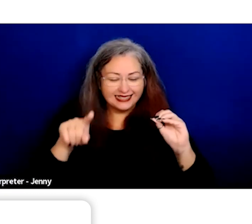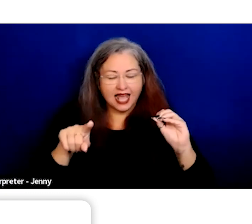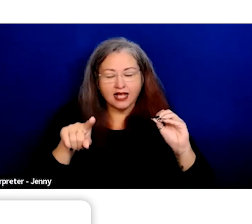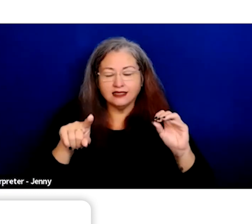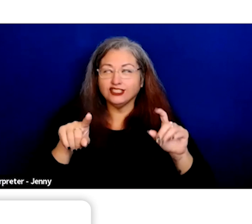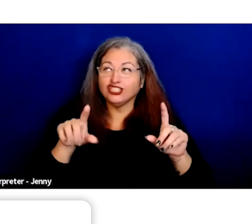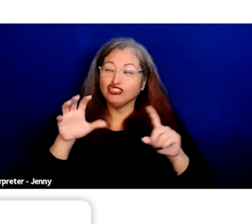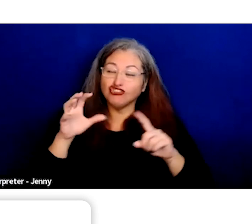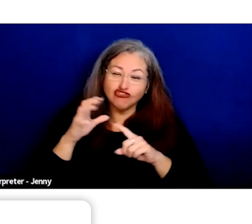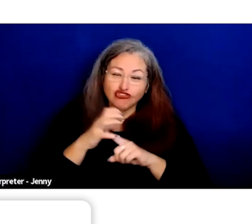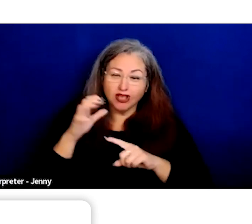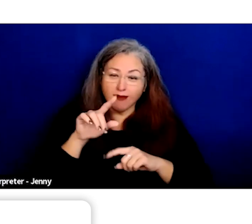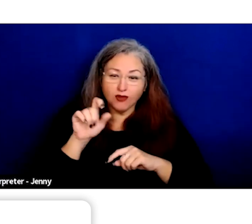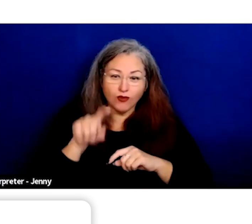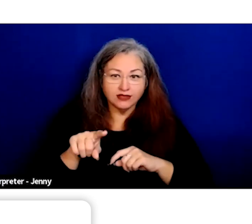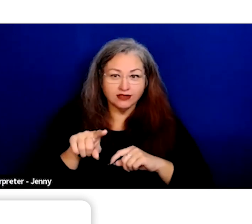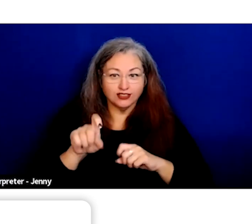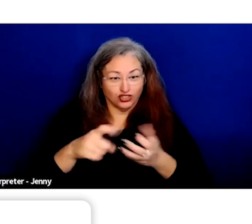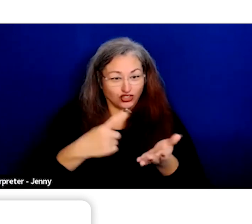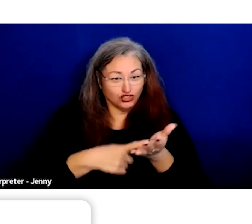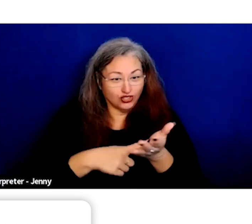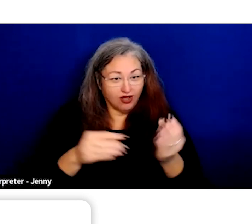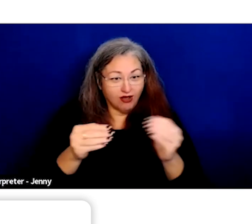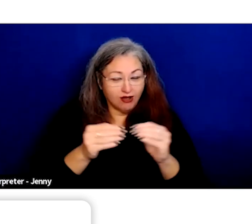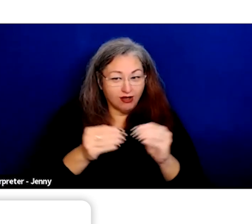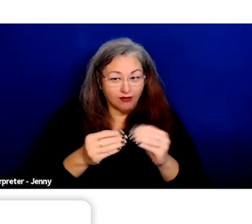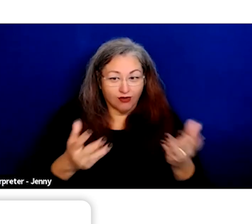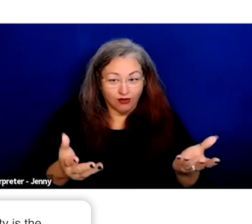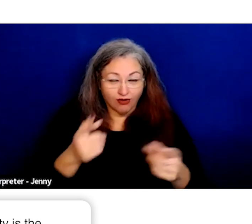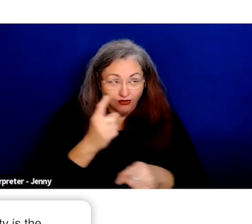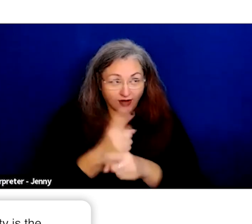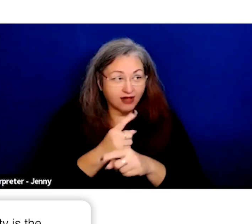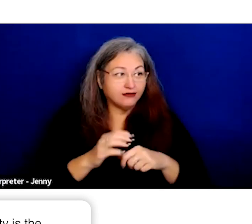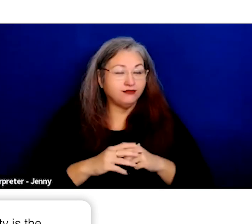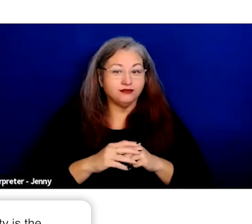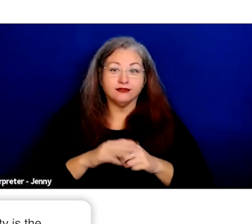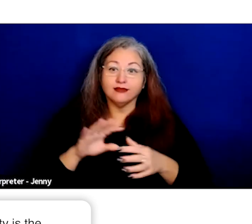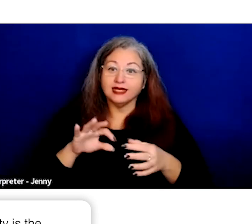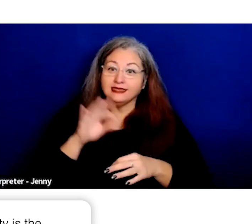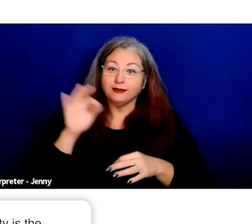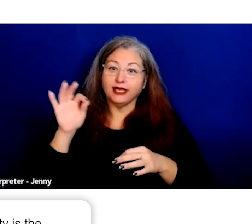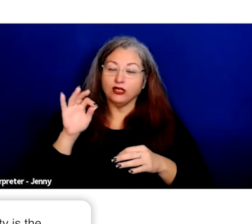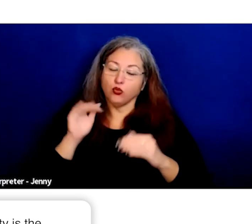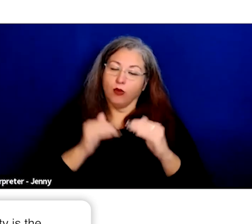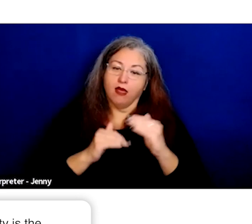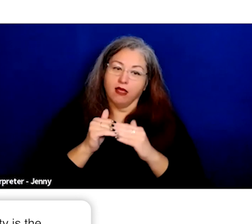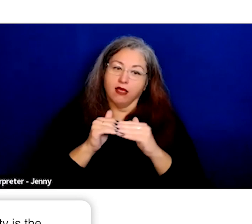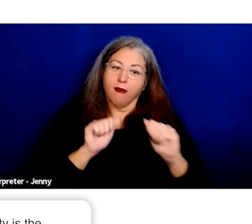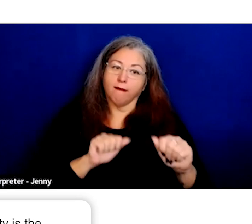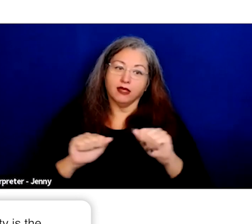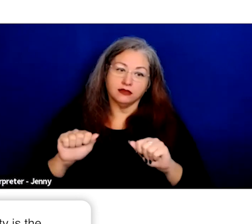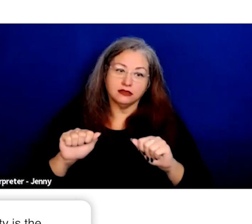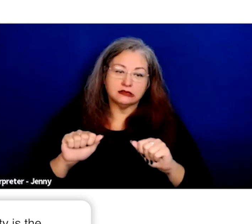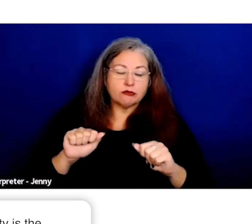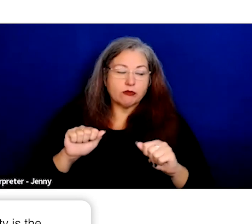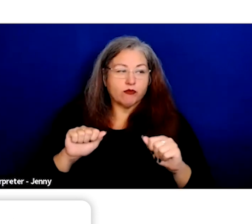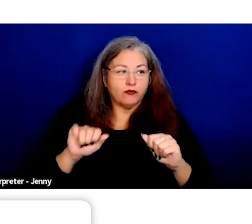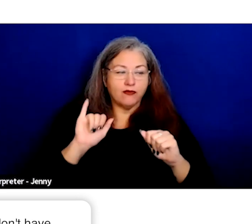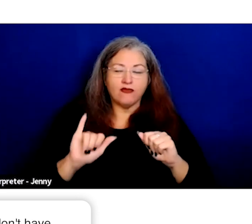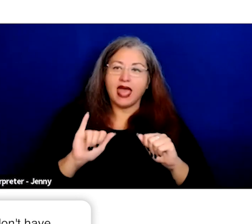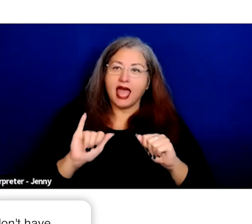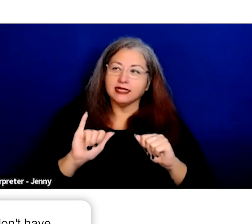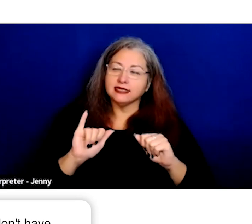question. Let's talk about it, right? Spiritual capacity is the